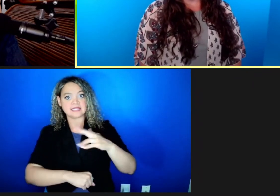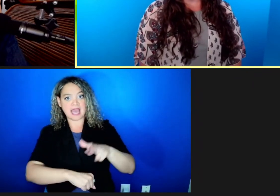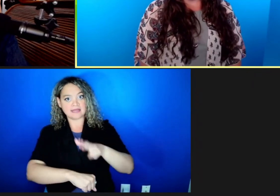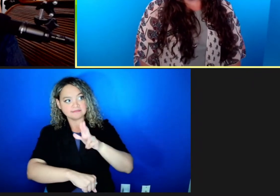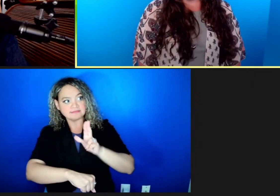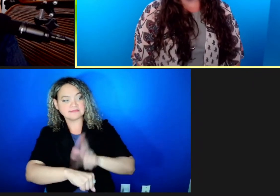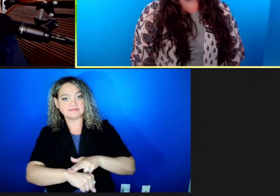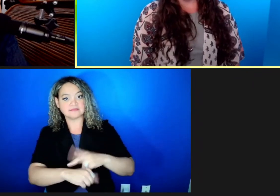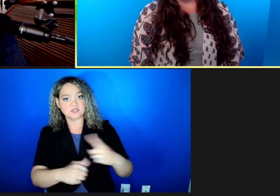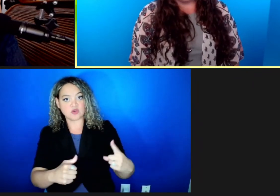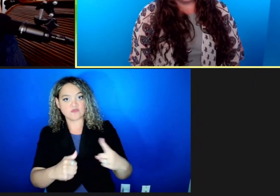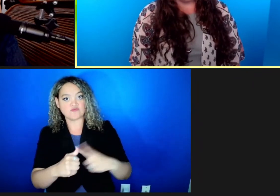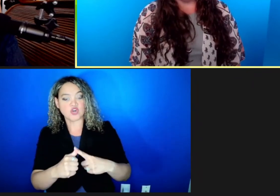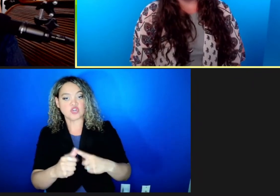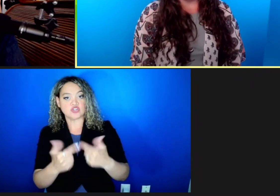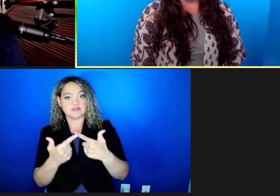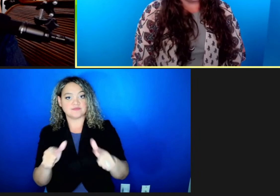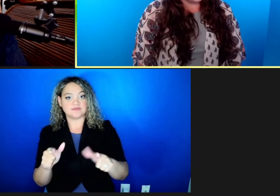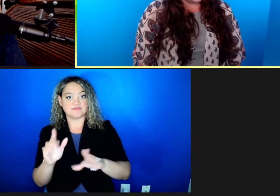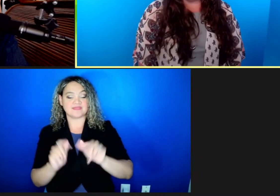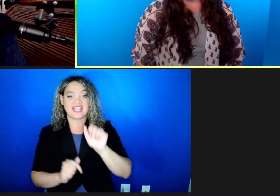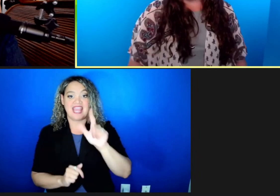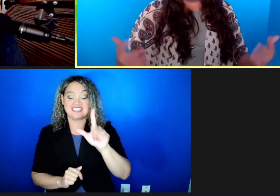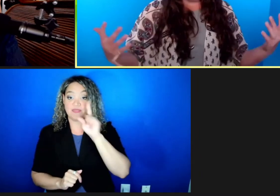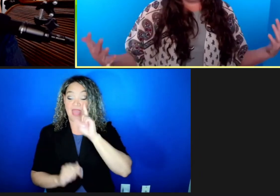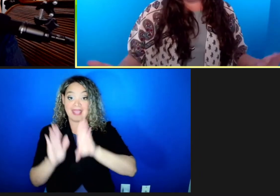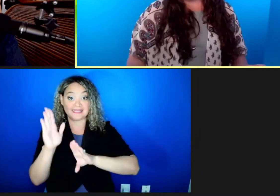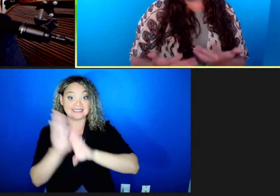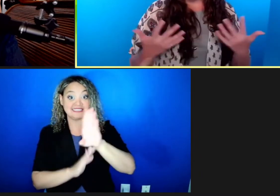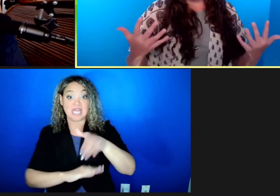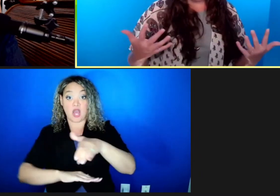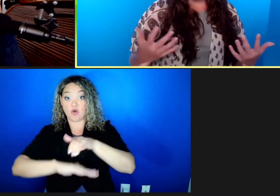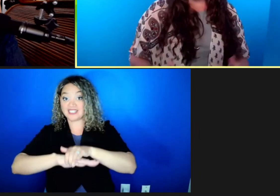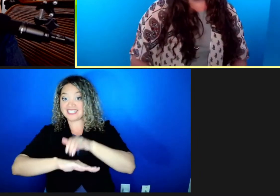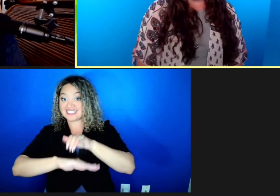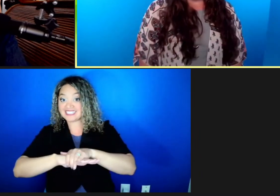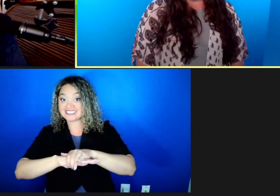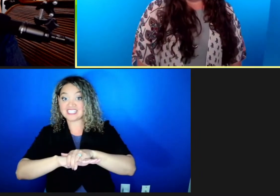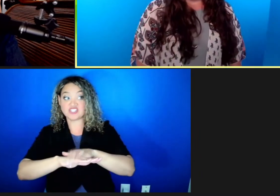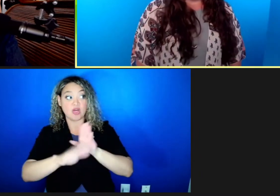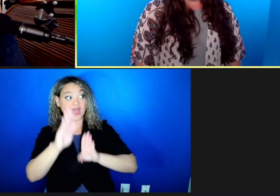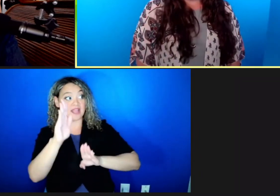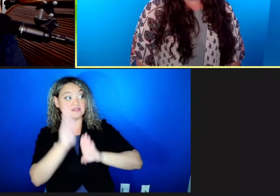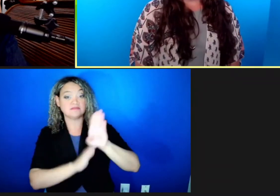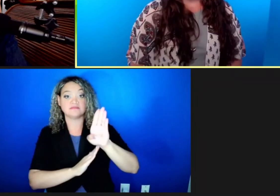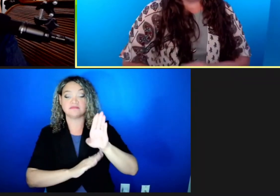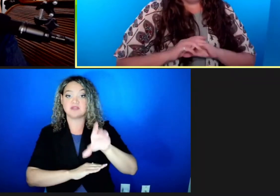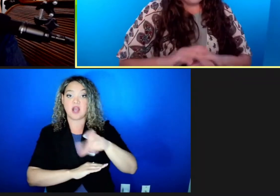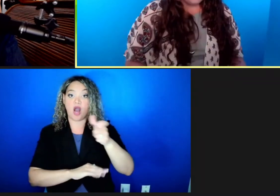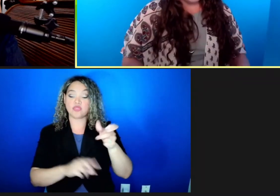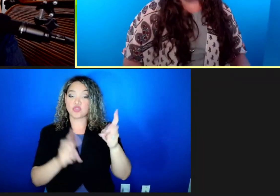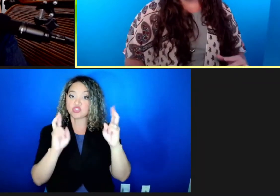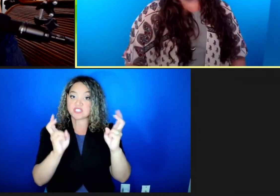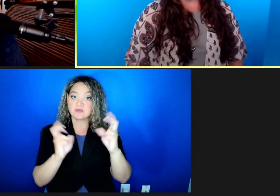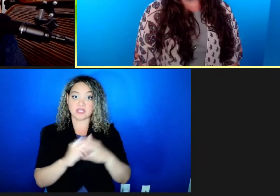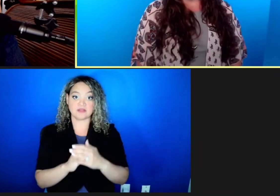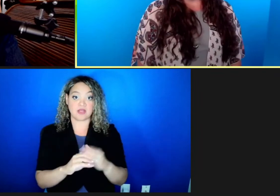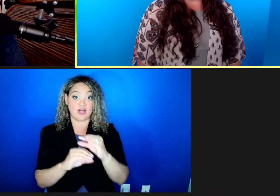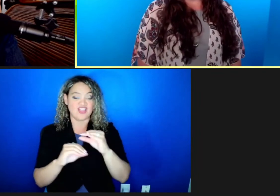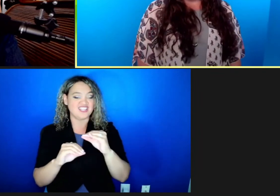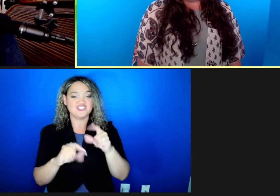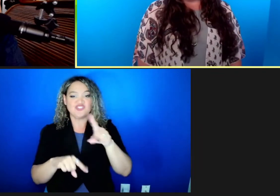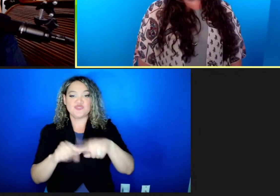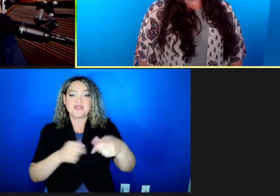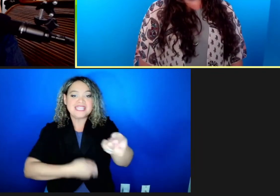ASL. They're the ones that excel in English. They're the ones that excel in all subject matters. there is no substitute for